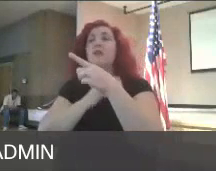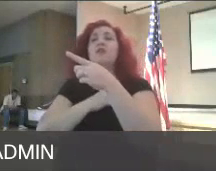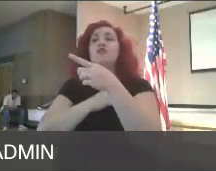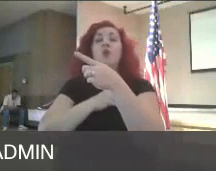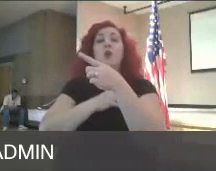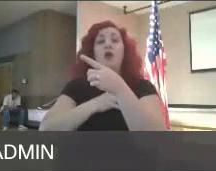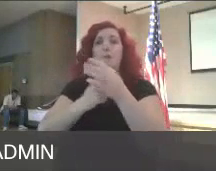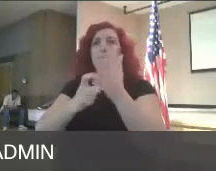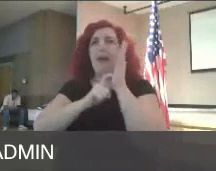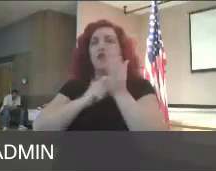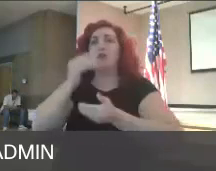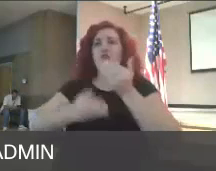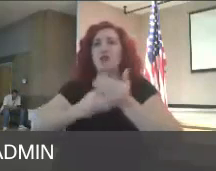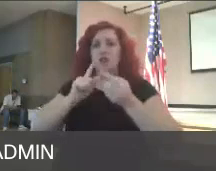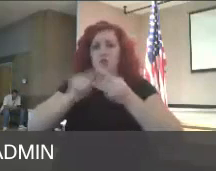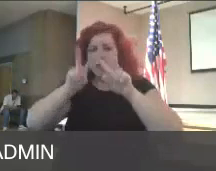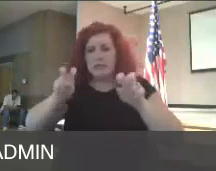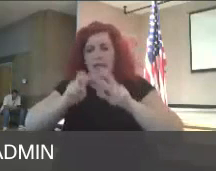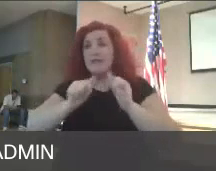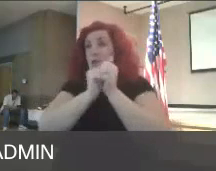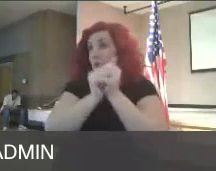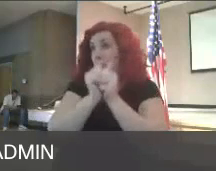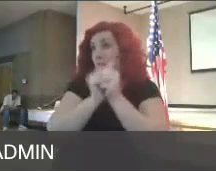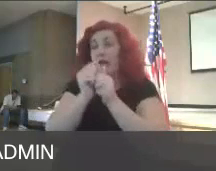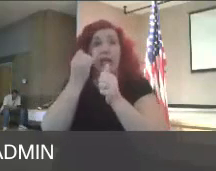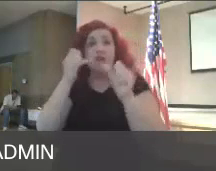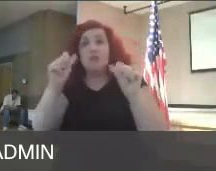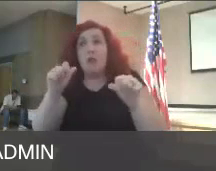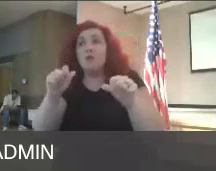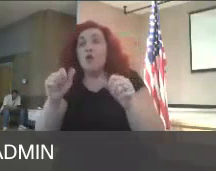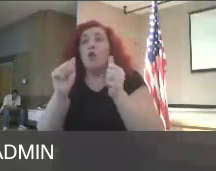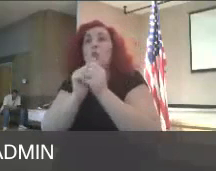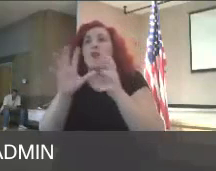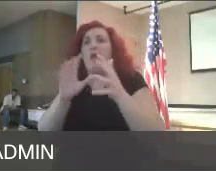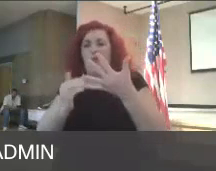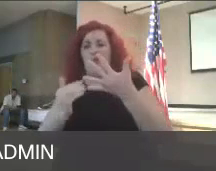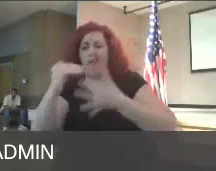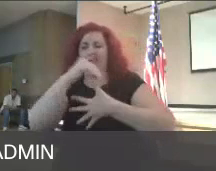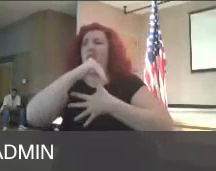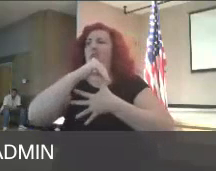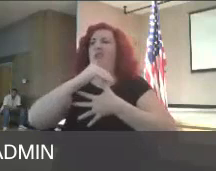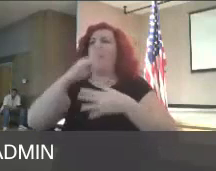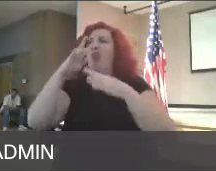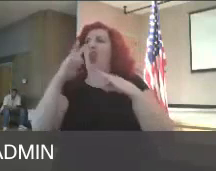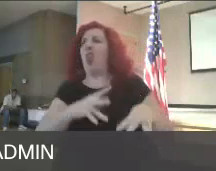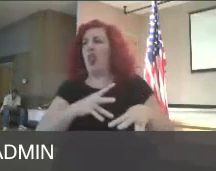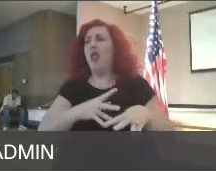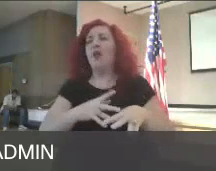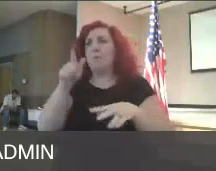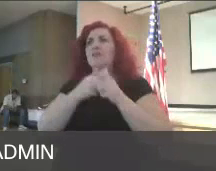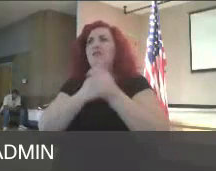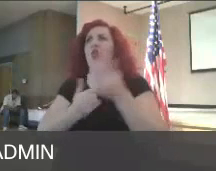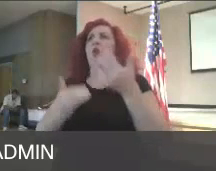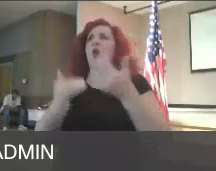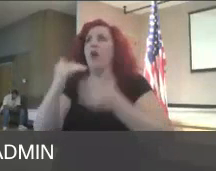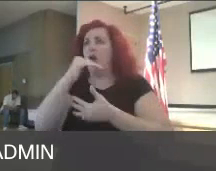mandatory process to assess competitiveness, and if it can be done without significantly undermining these other five goals I mentioned,